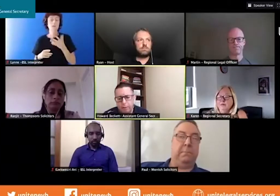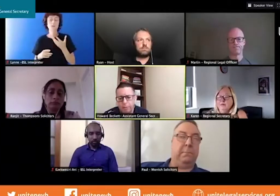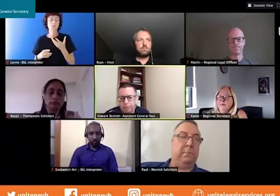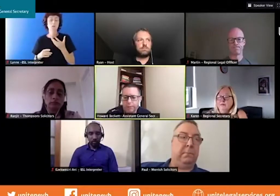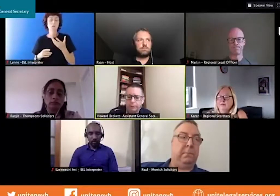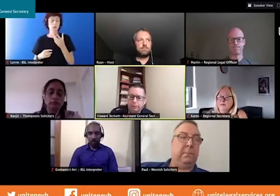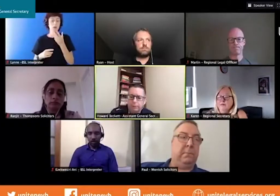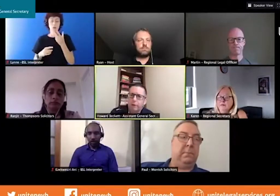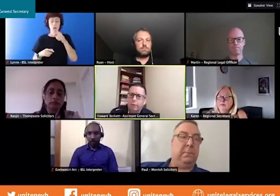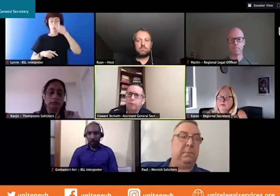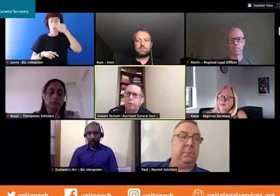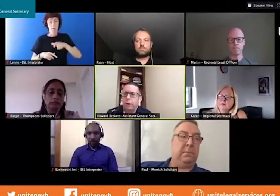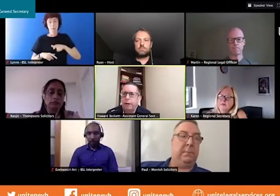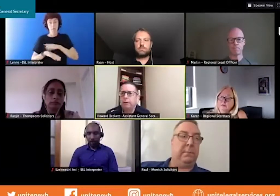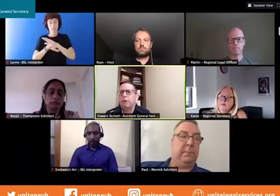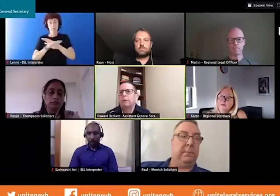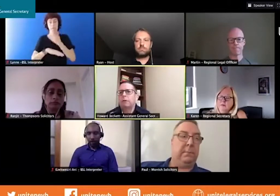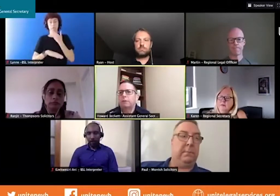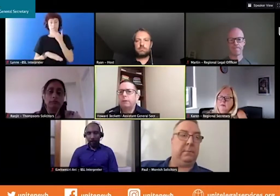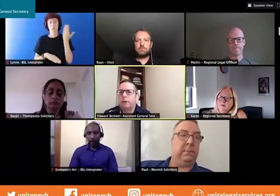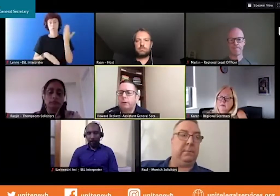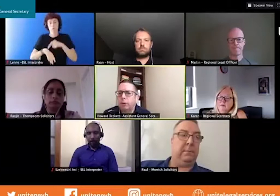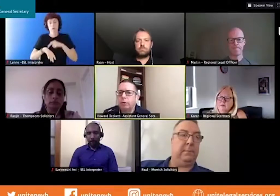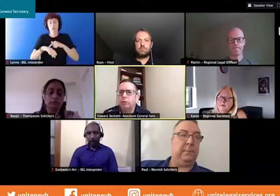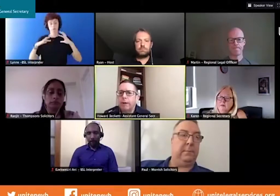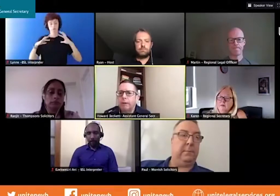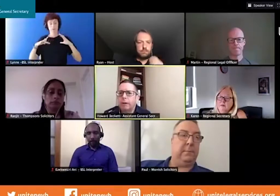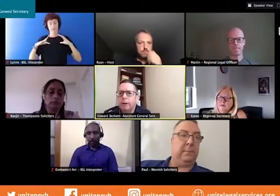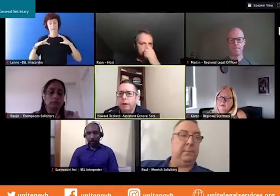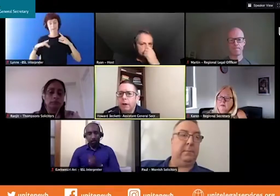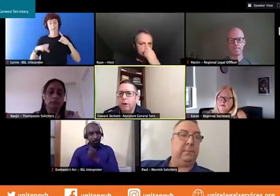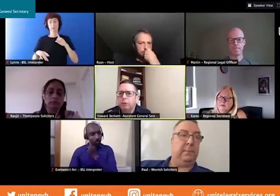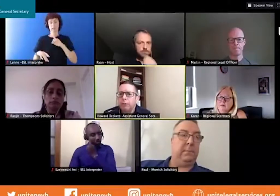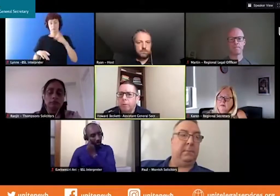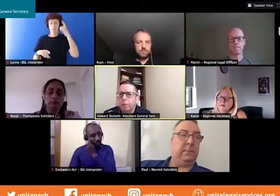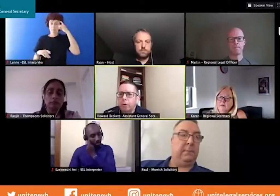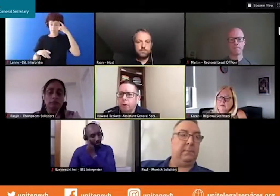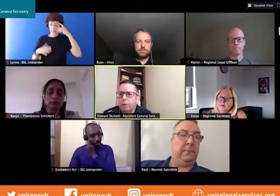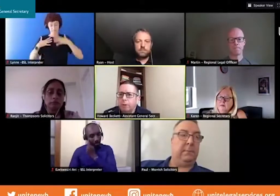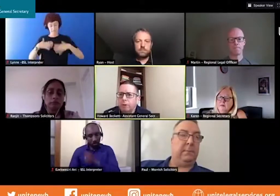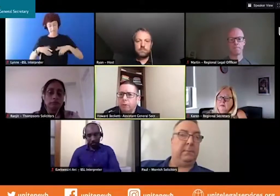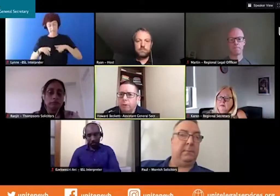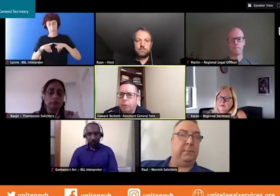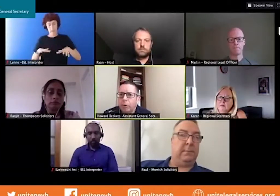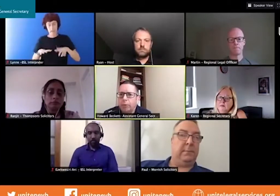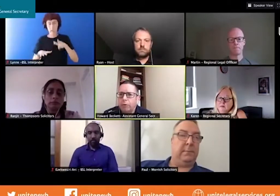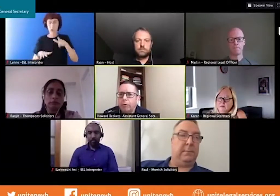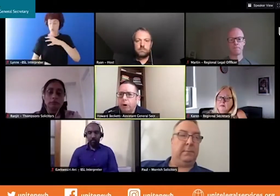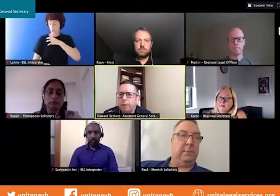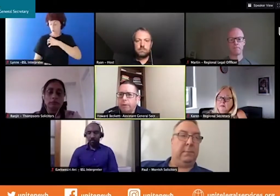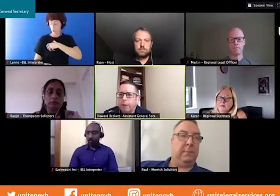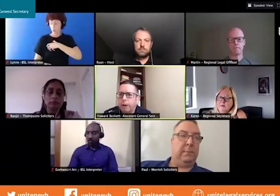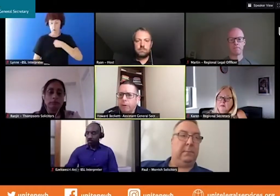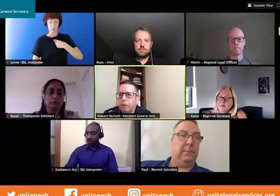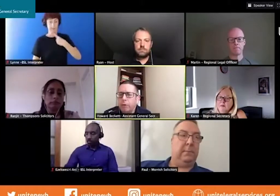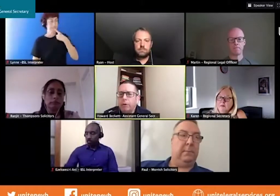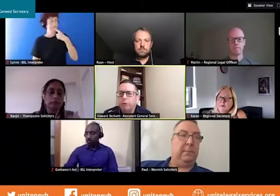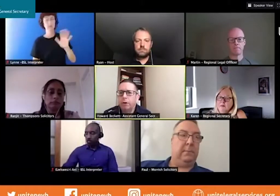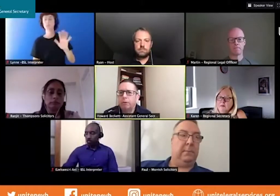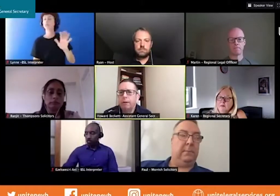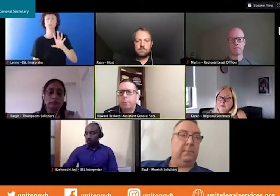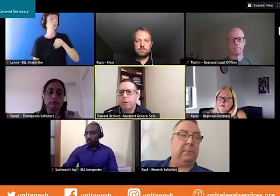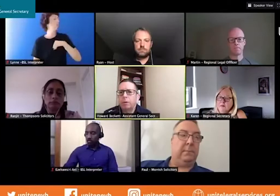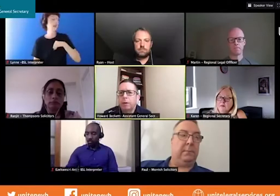at the moment is very much curtailed, not just physically but also mentally. So from a union position, we would always start by saying, no, it's